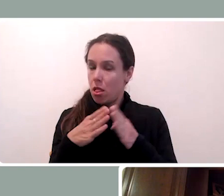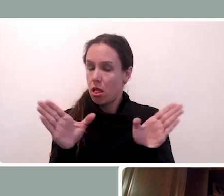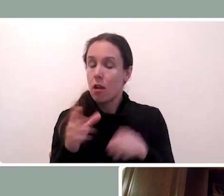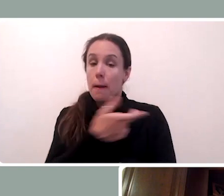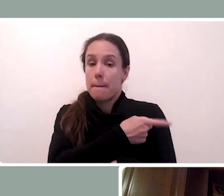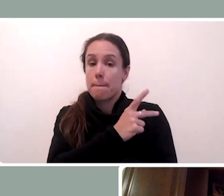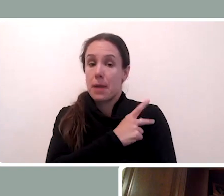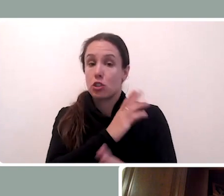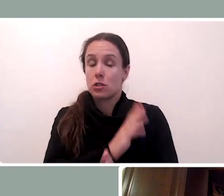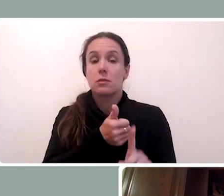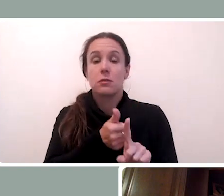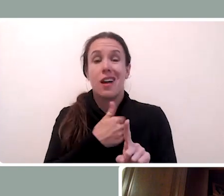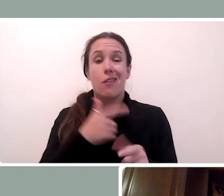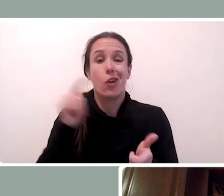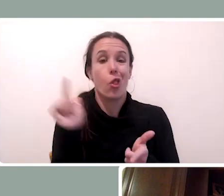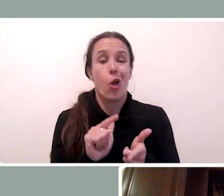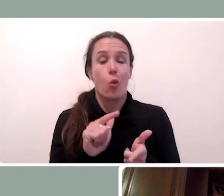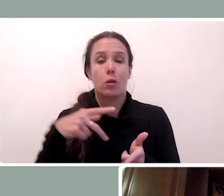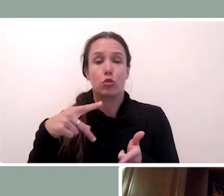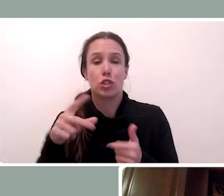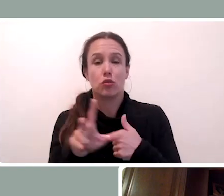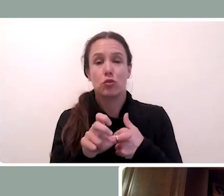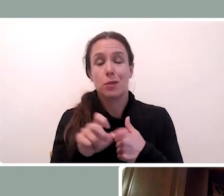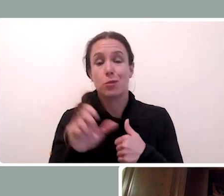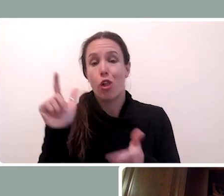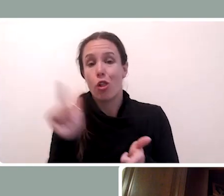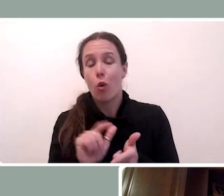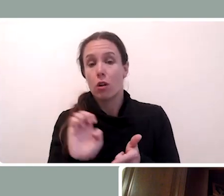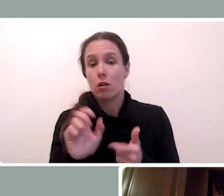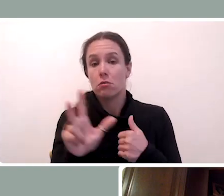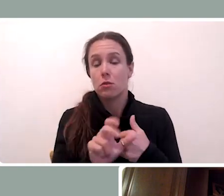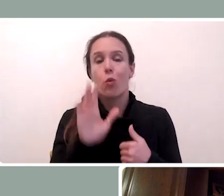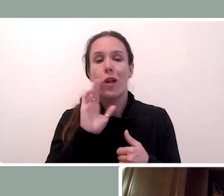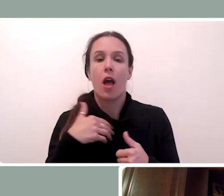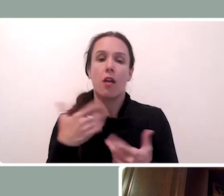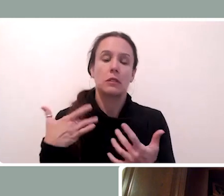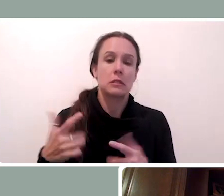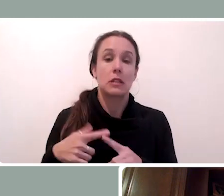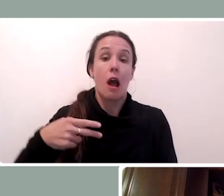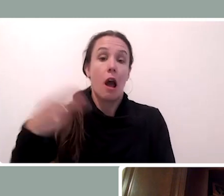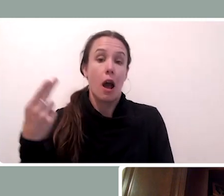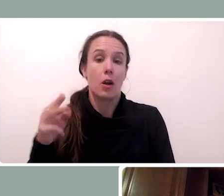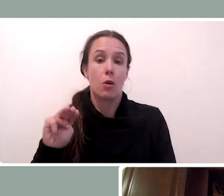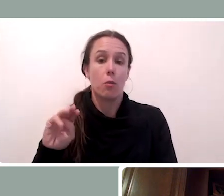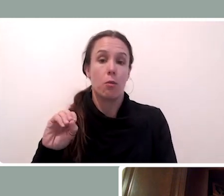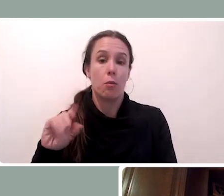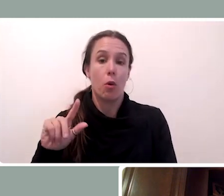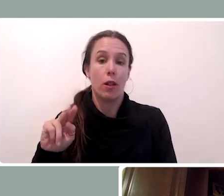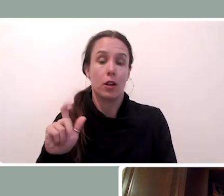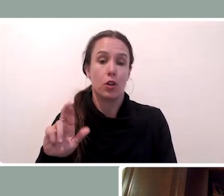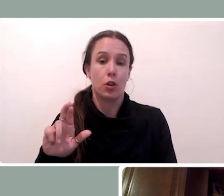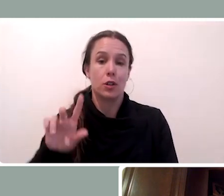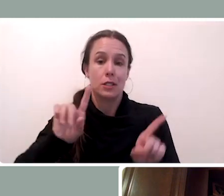lower estrogen receptor or lower progesterone receptor tend to have higher molecular risk tests results. So if someone